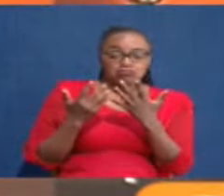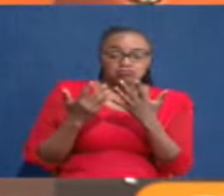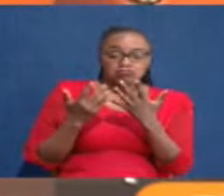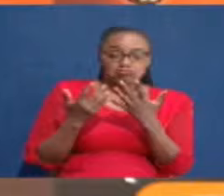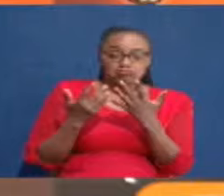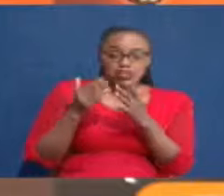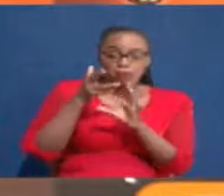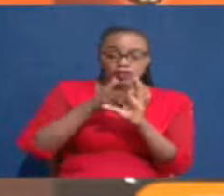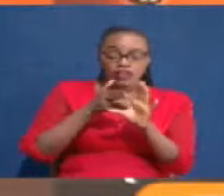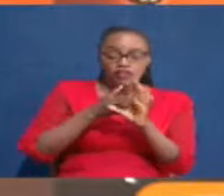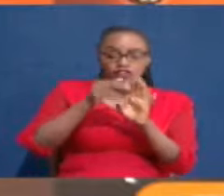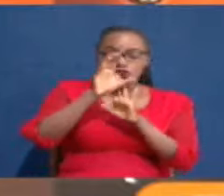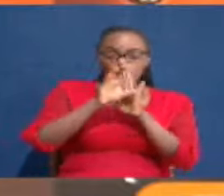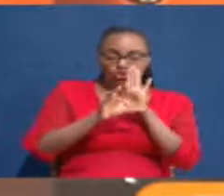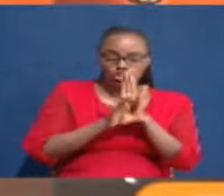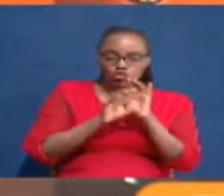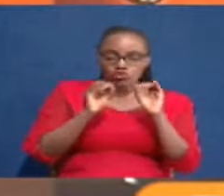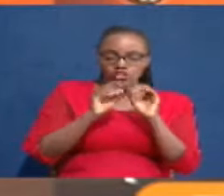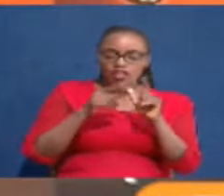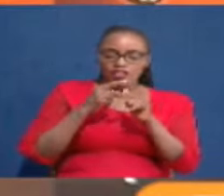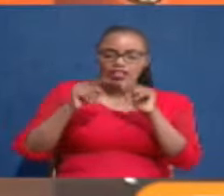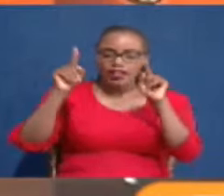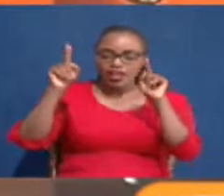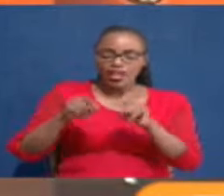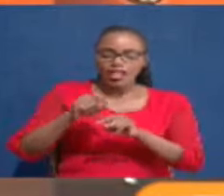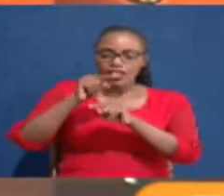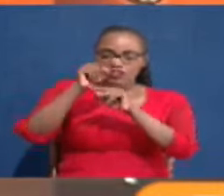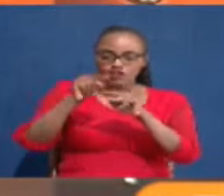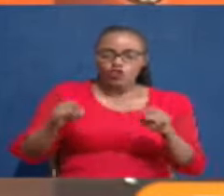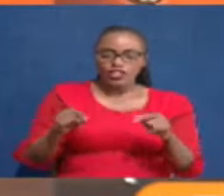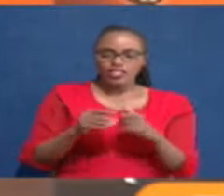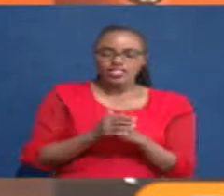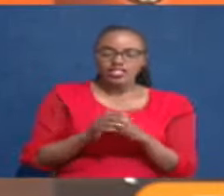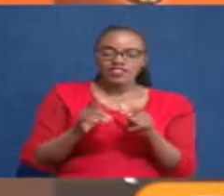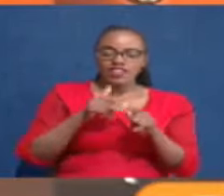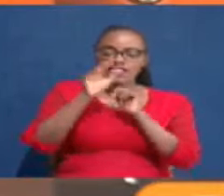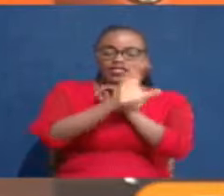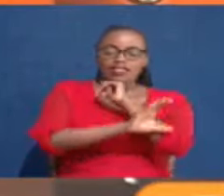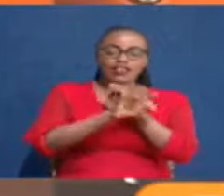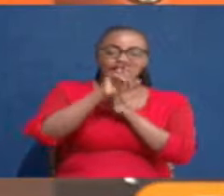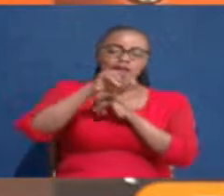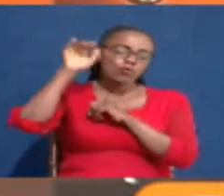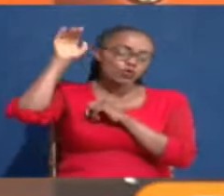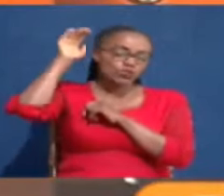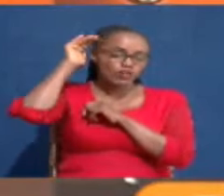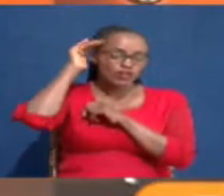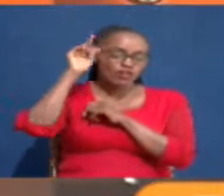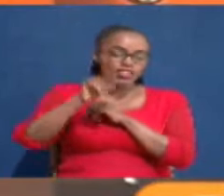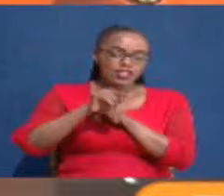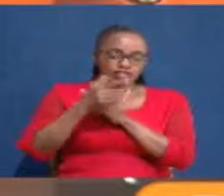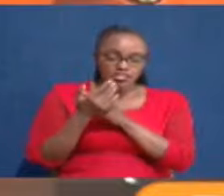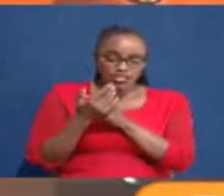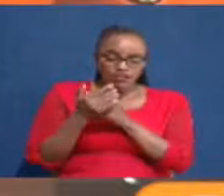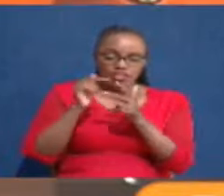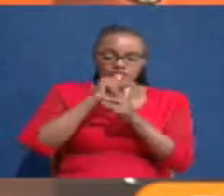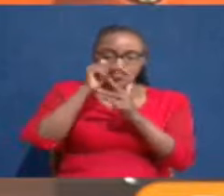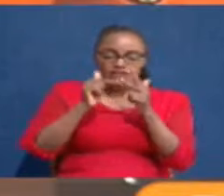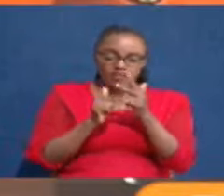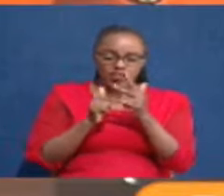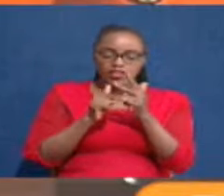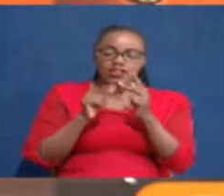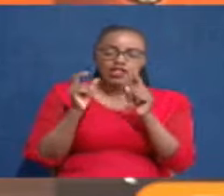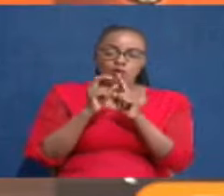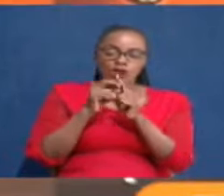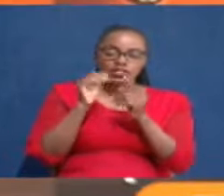Unconstitutional, null, and void. The country was to hear those now infamous three words